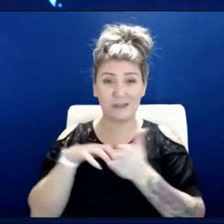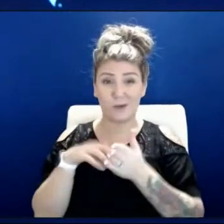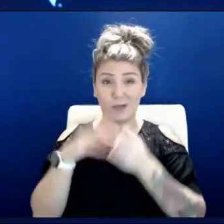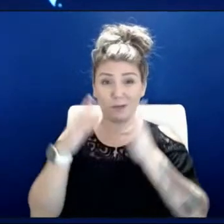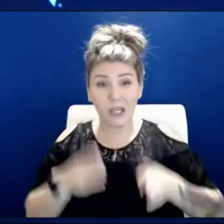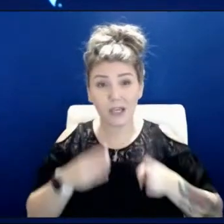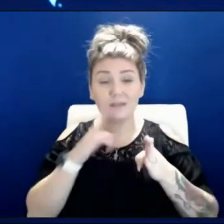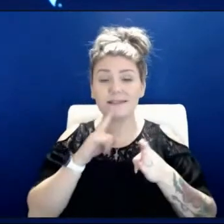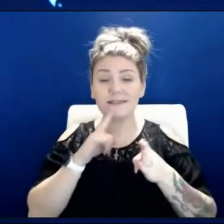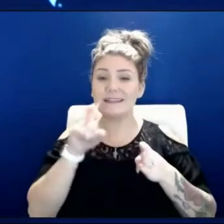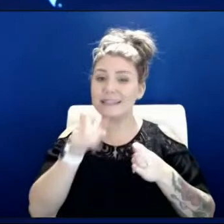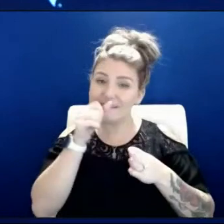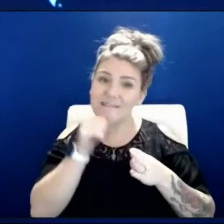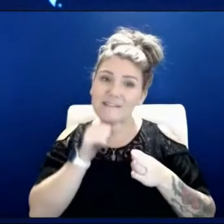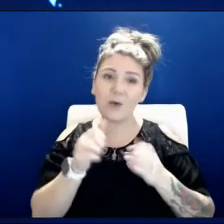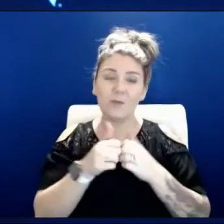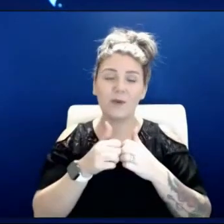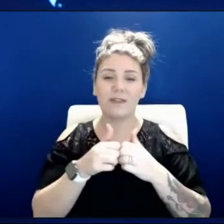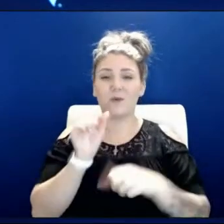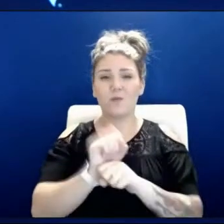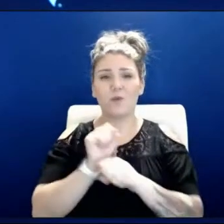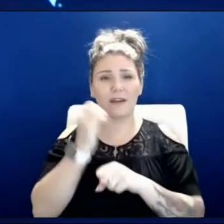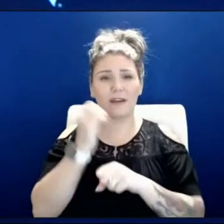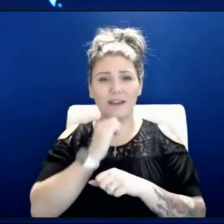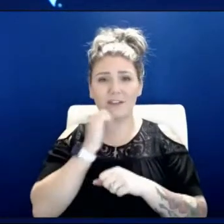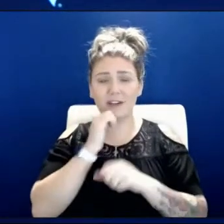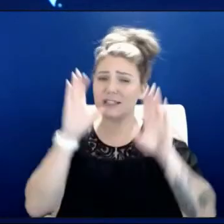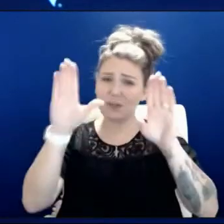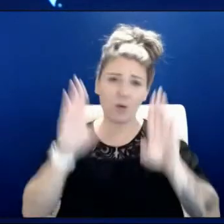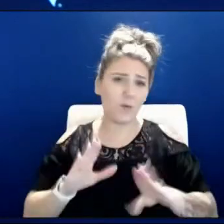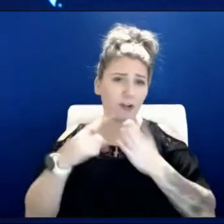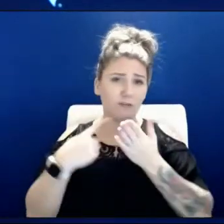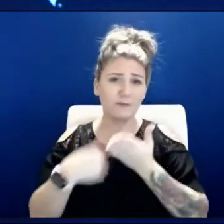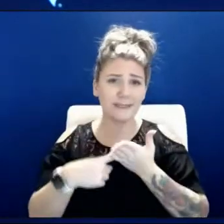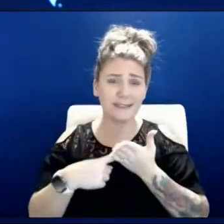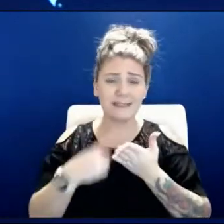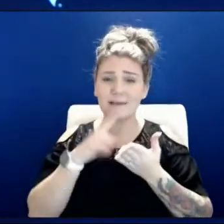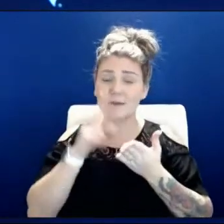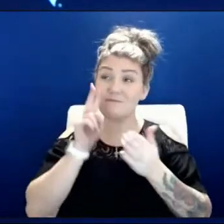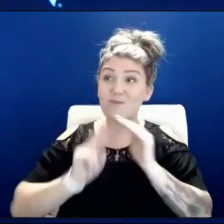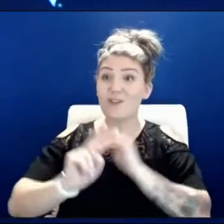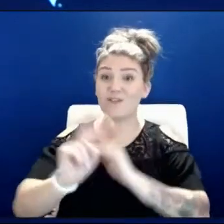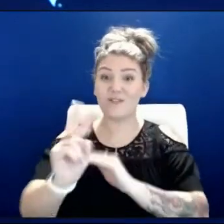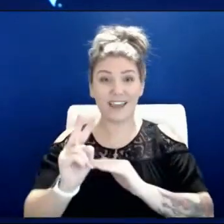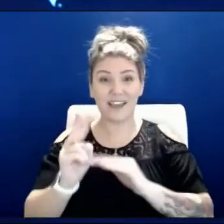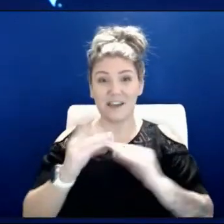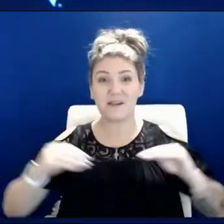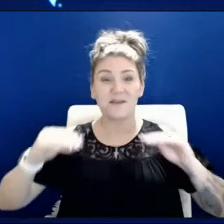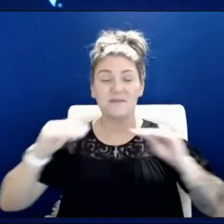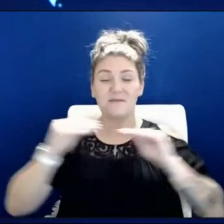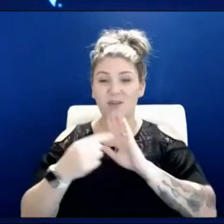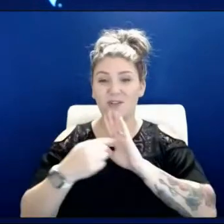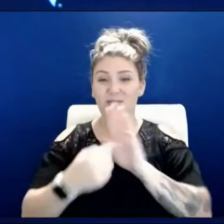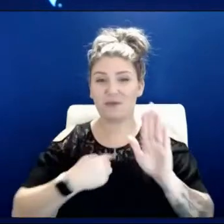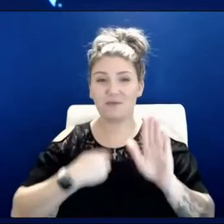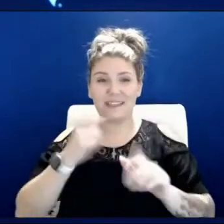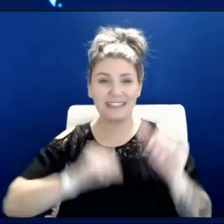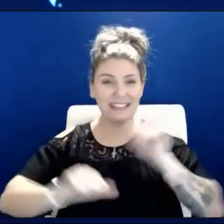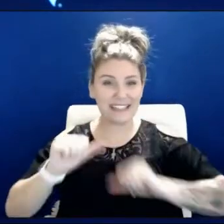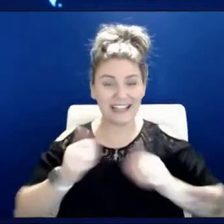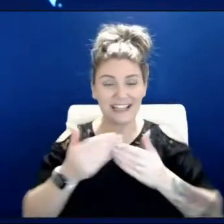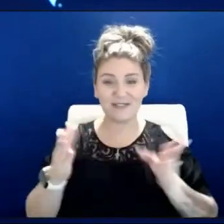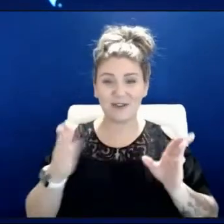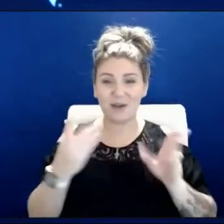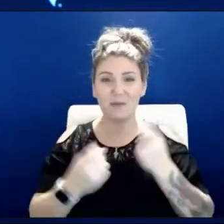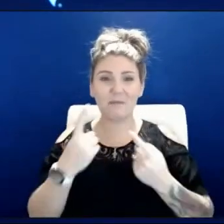try and work on every day. It has been a great discussion. I'm really looking forward to more of these Show Me the Science episodes on open mics. I want to get final thoughts